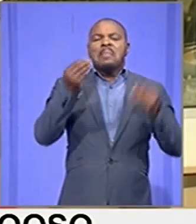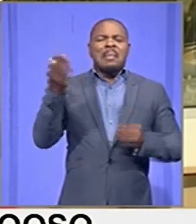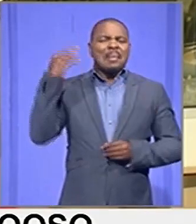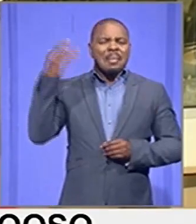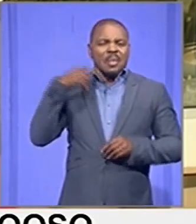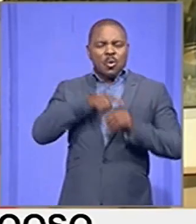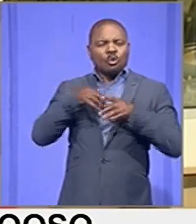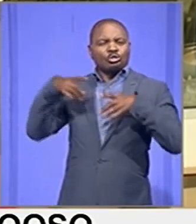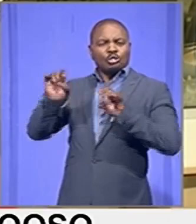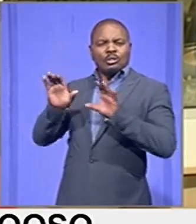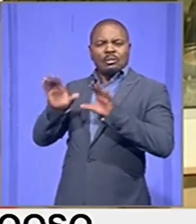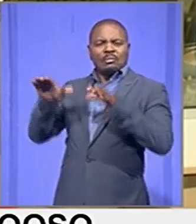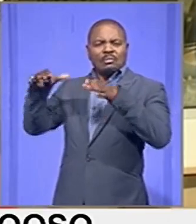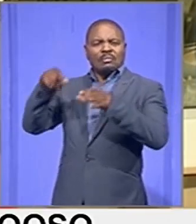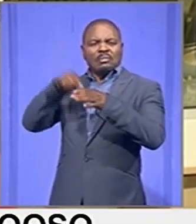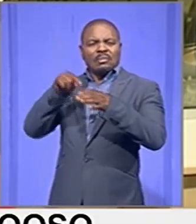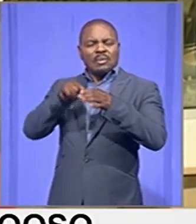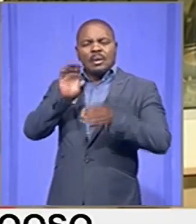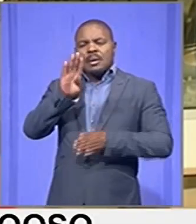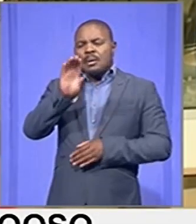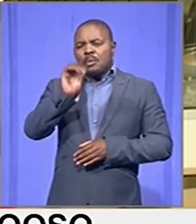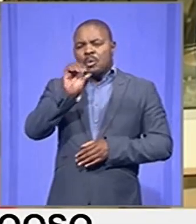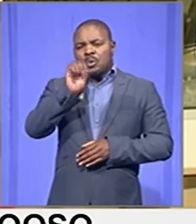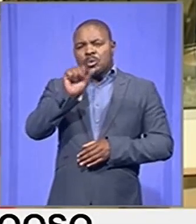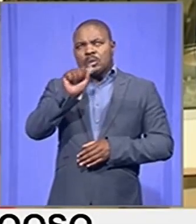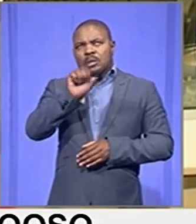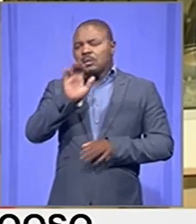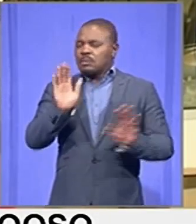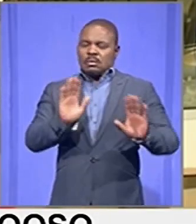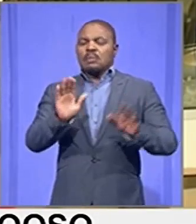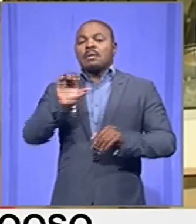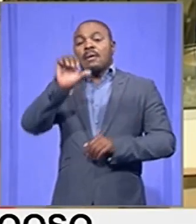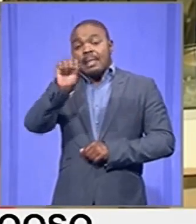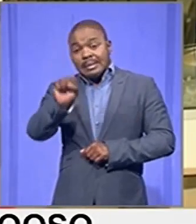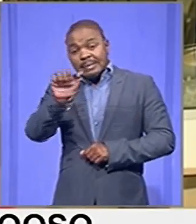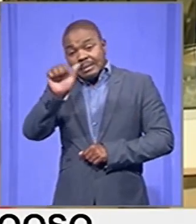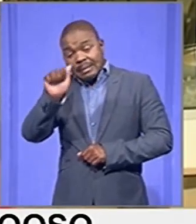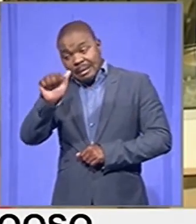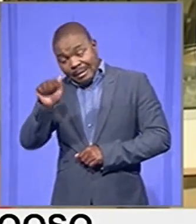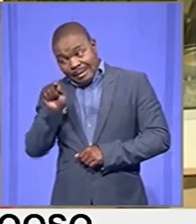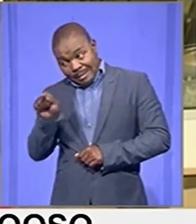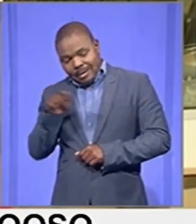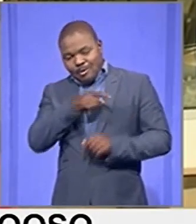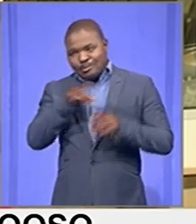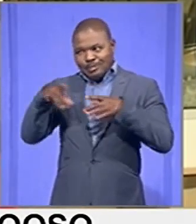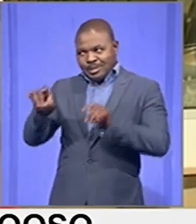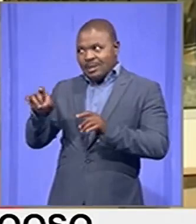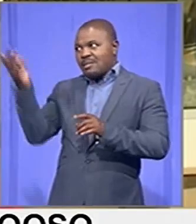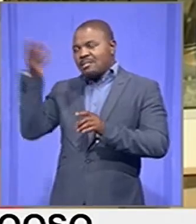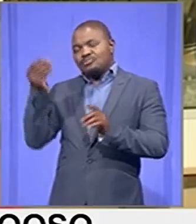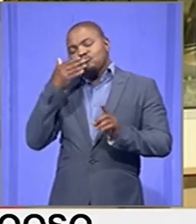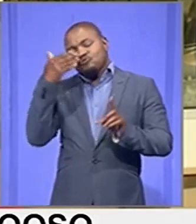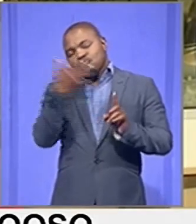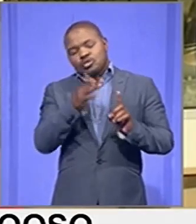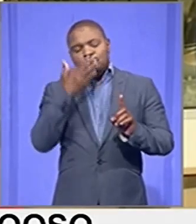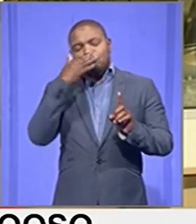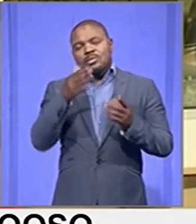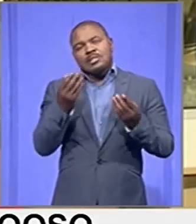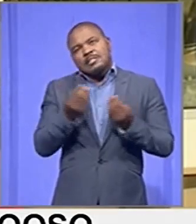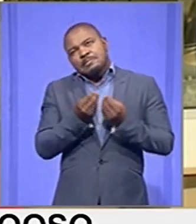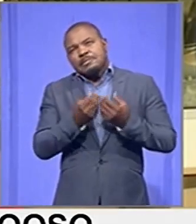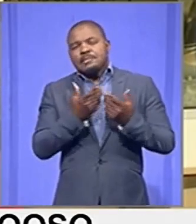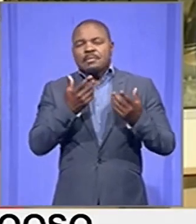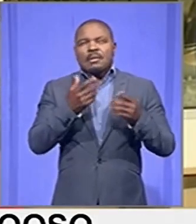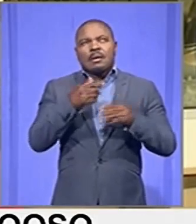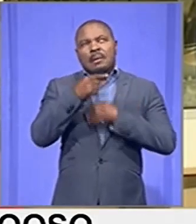the chairperson of the chairperson of South African Airways, rather. Gratifications to the tune of